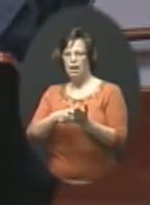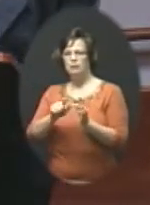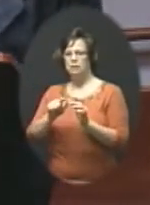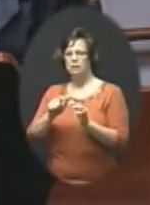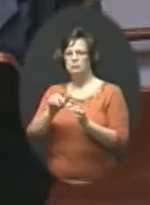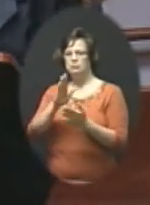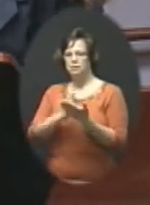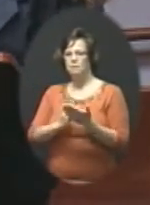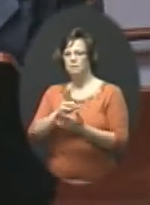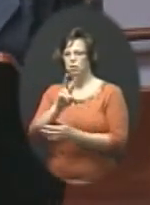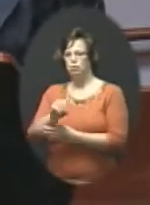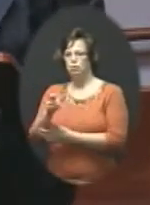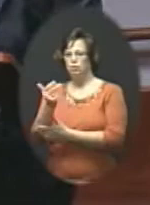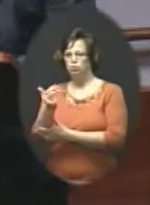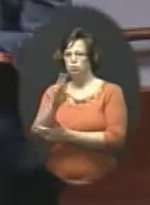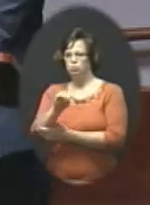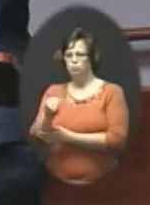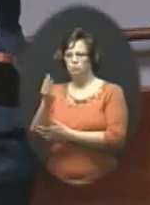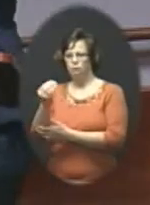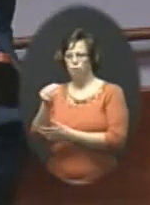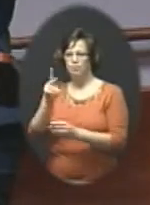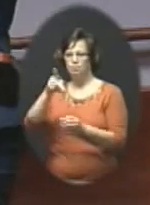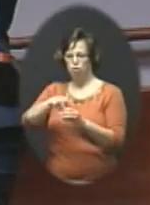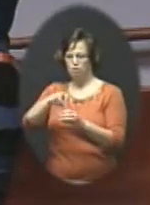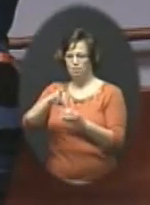our 2013-14 participants.